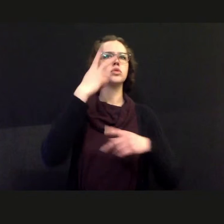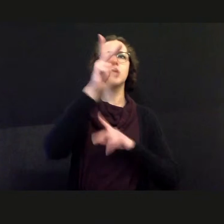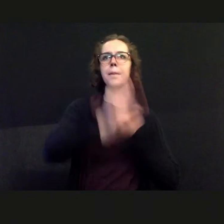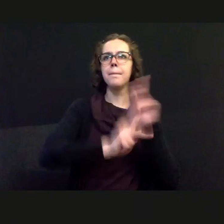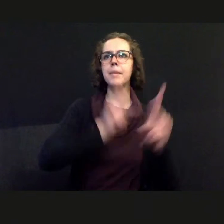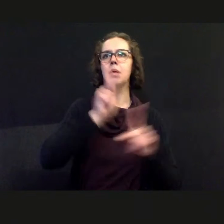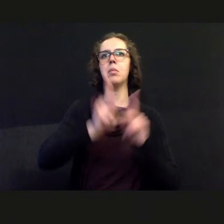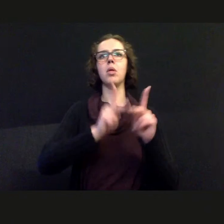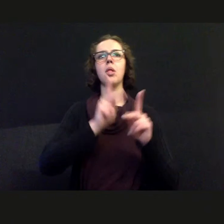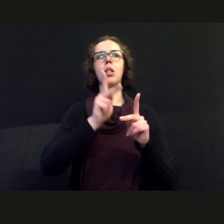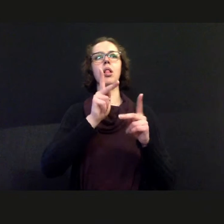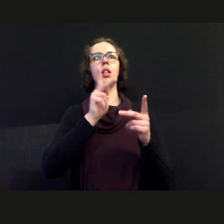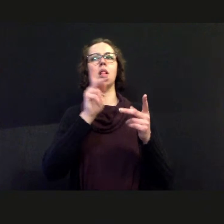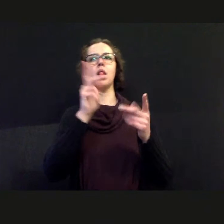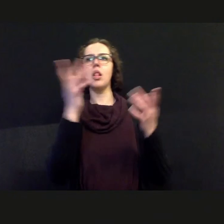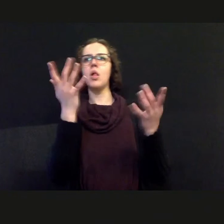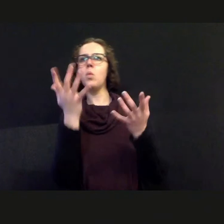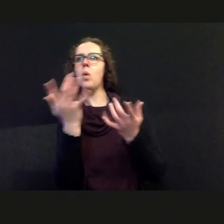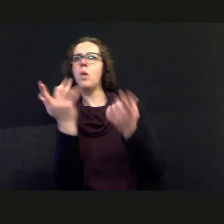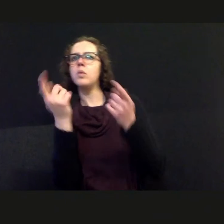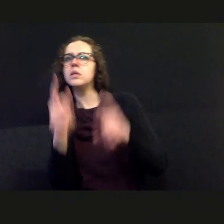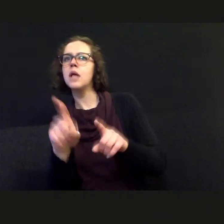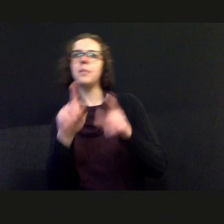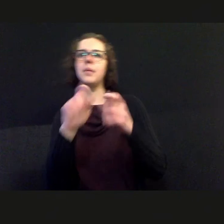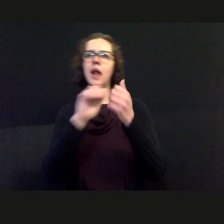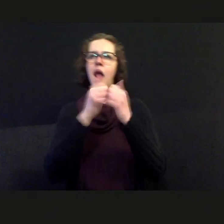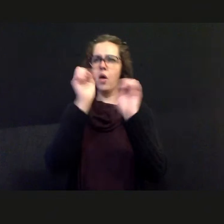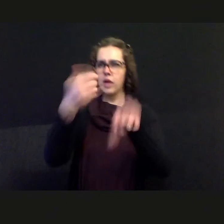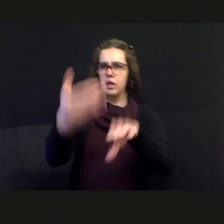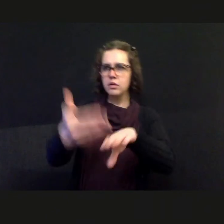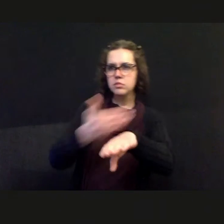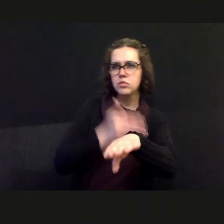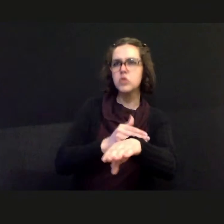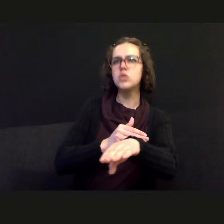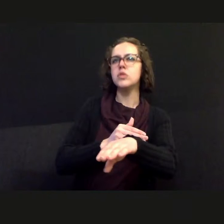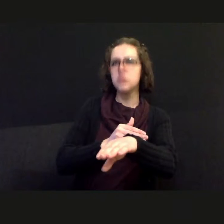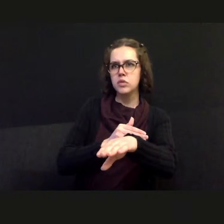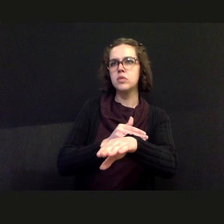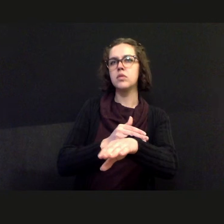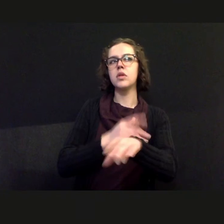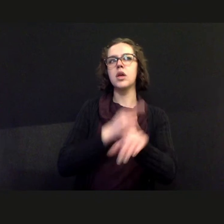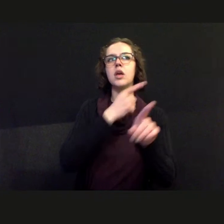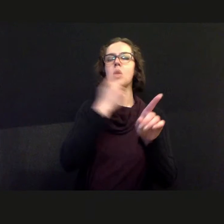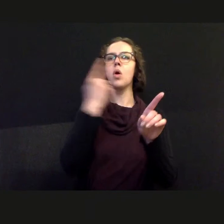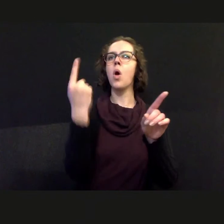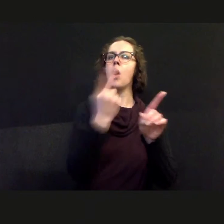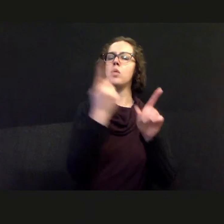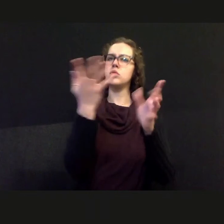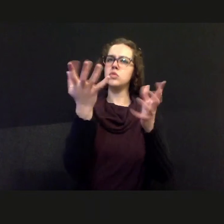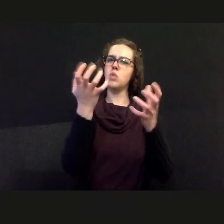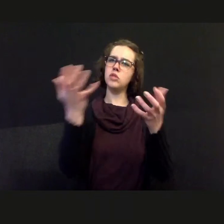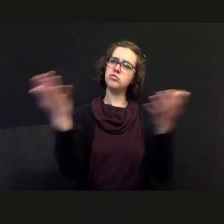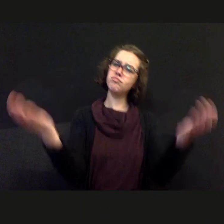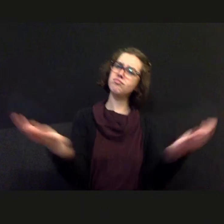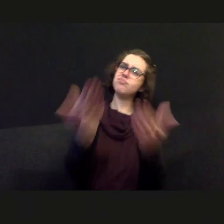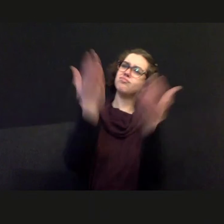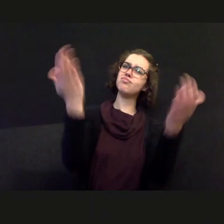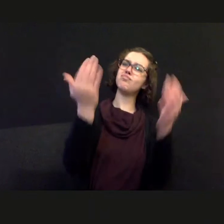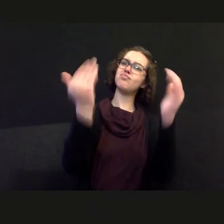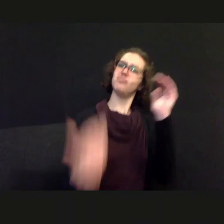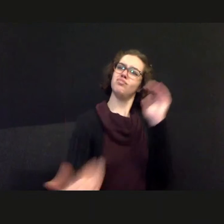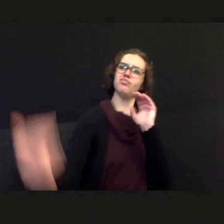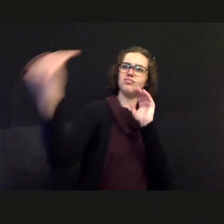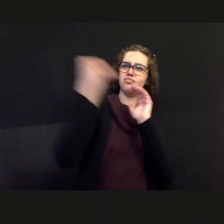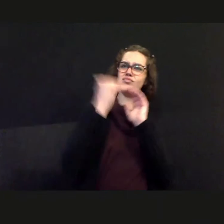saw where things were working or how things could work better. She was constantly enabling and lifting up people. She was